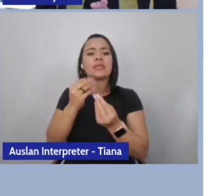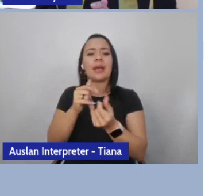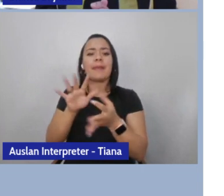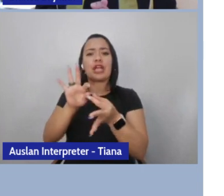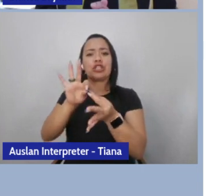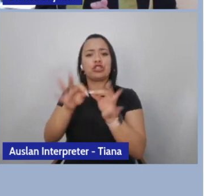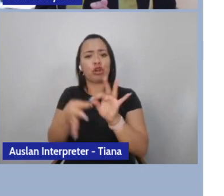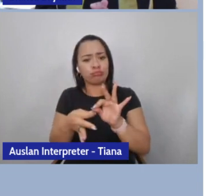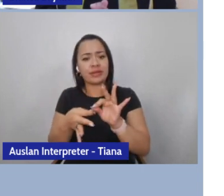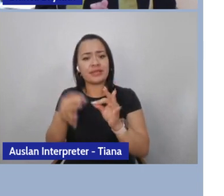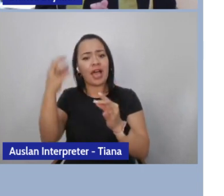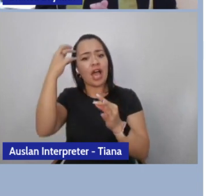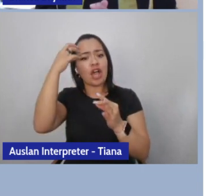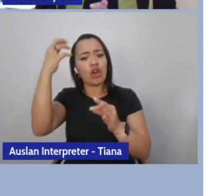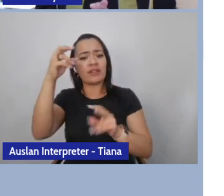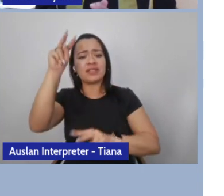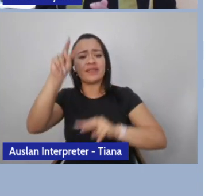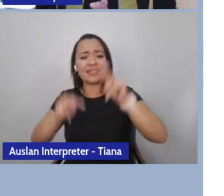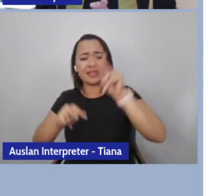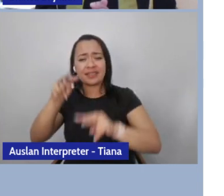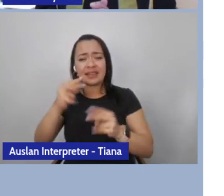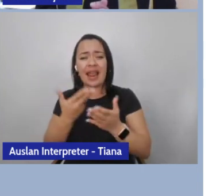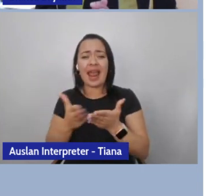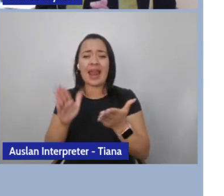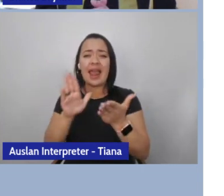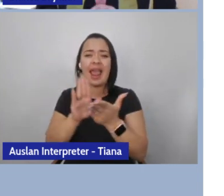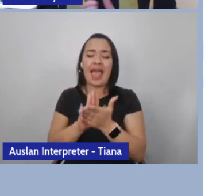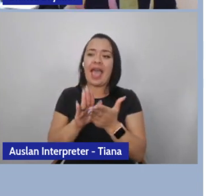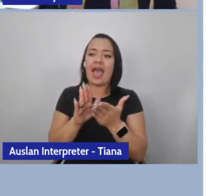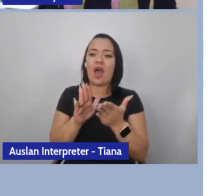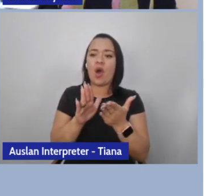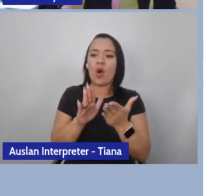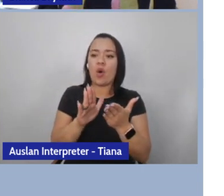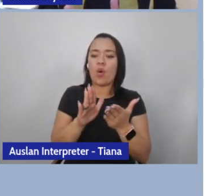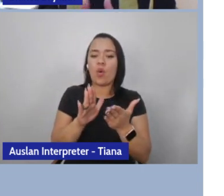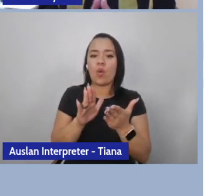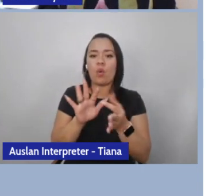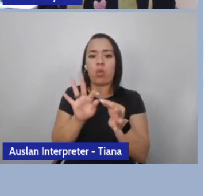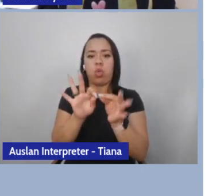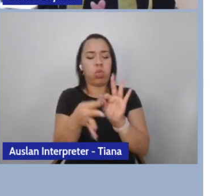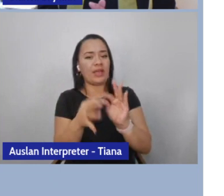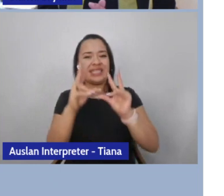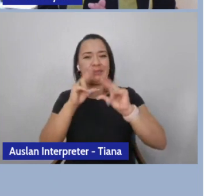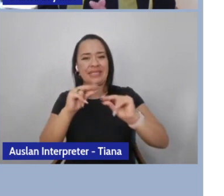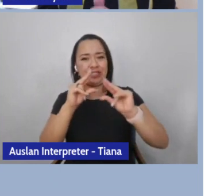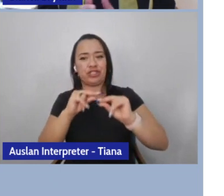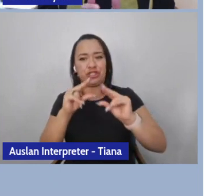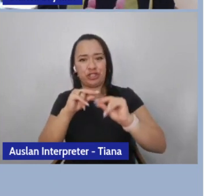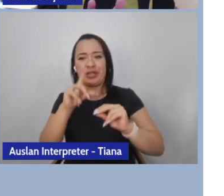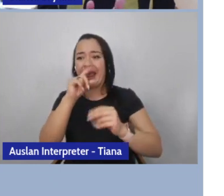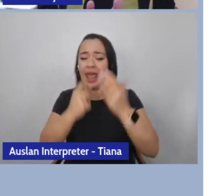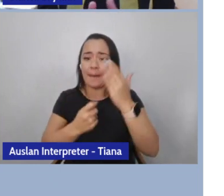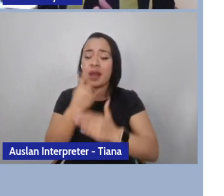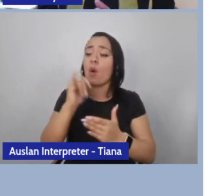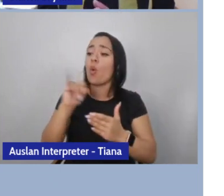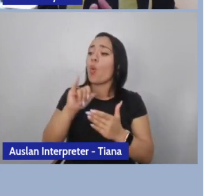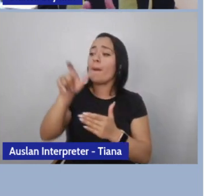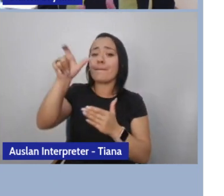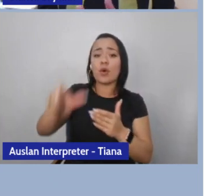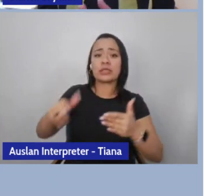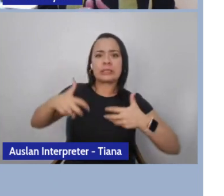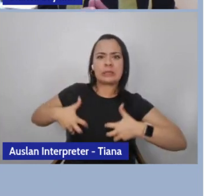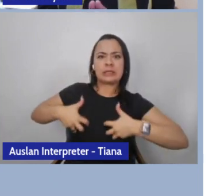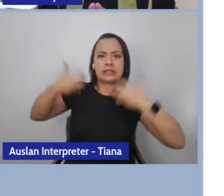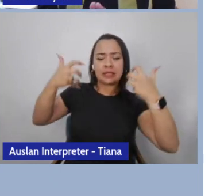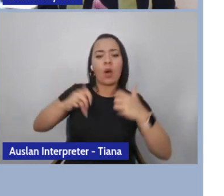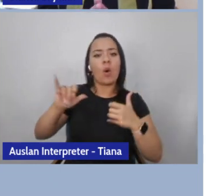arise with disordered speech, a client who might be a bit aggressive or where there's side talk, all